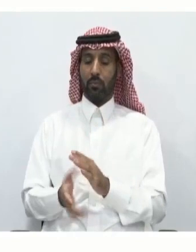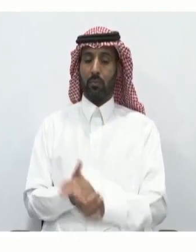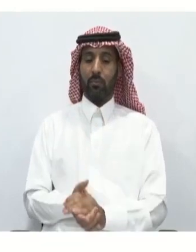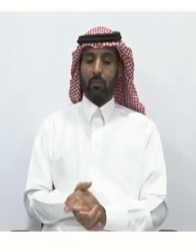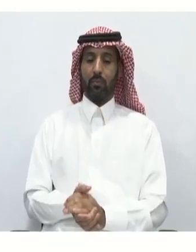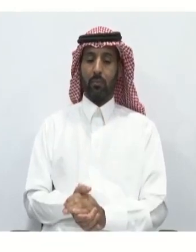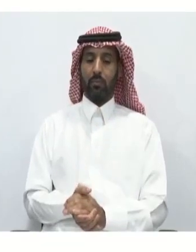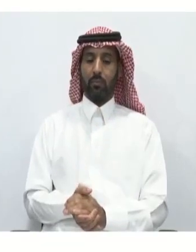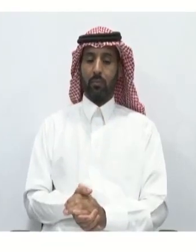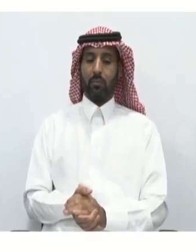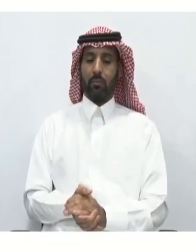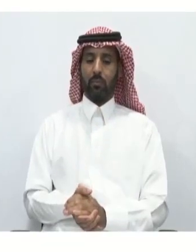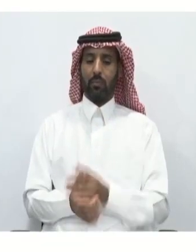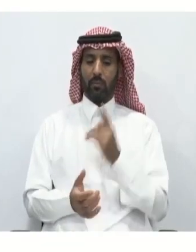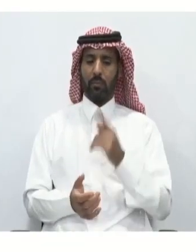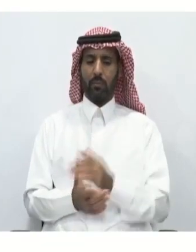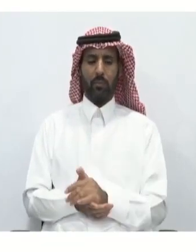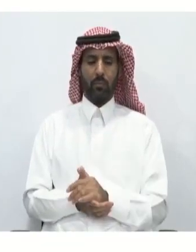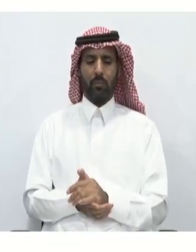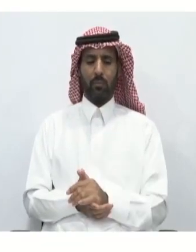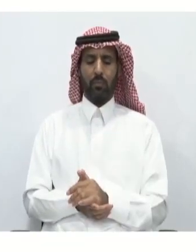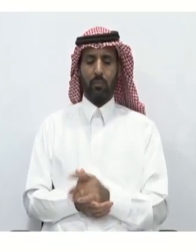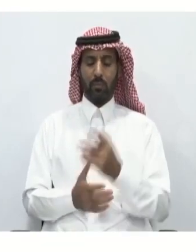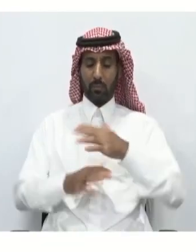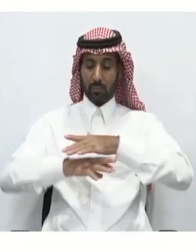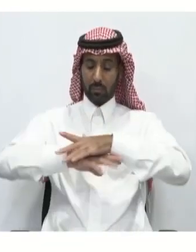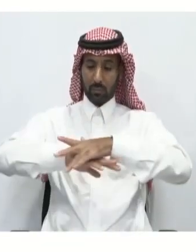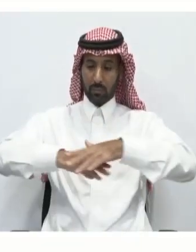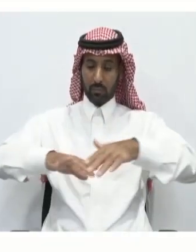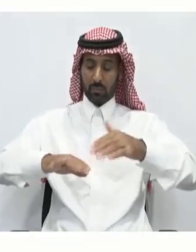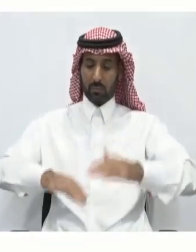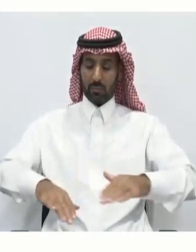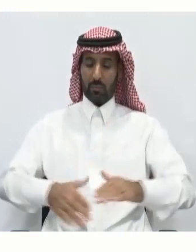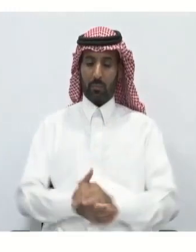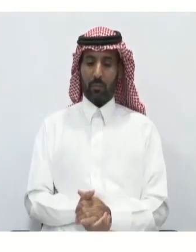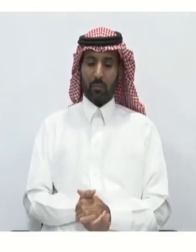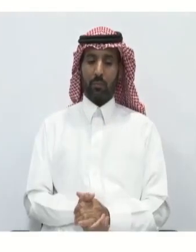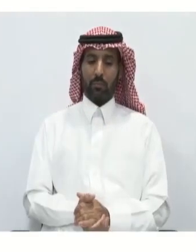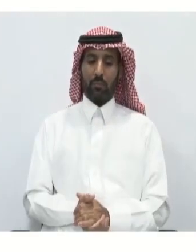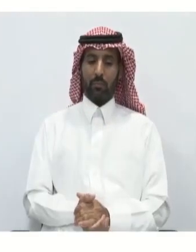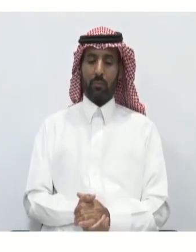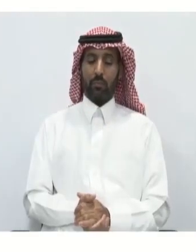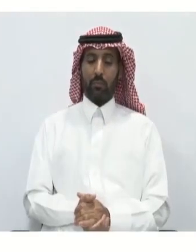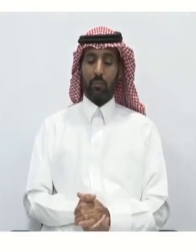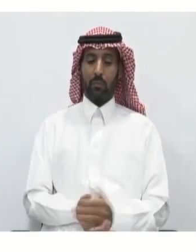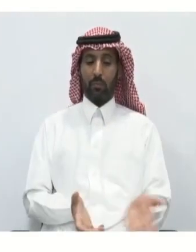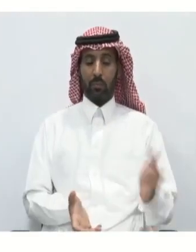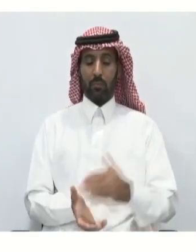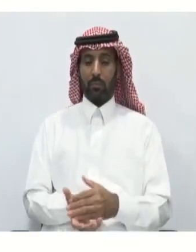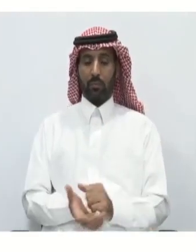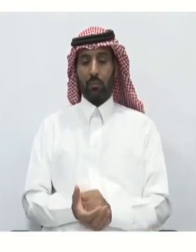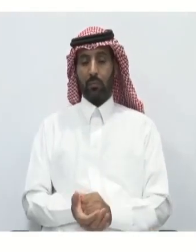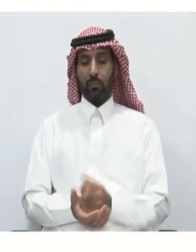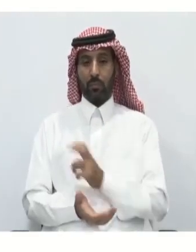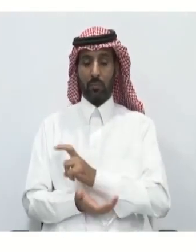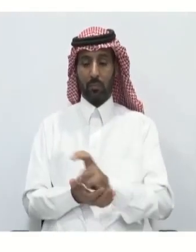camping. Also, he said bungalow on the grounds, the bungalow on the grounds. And let's jump to the other email